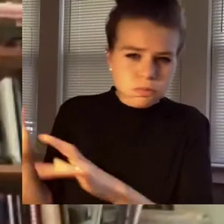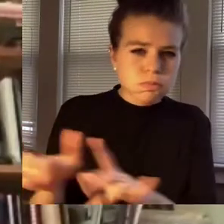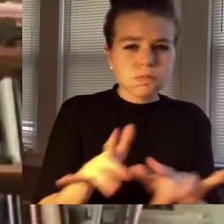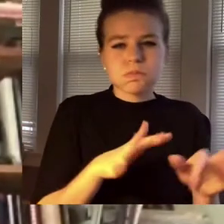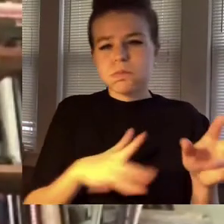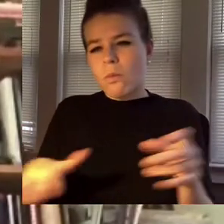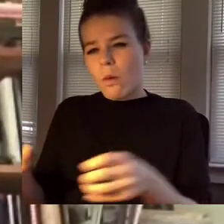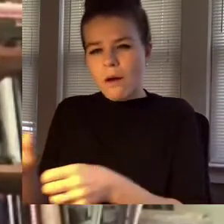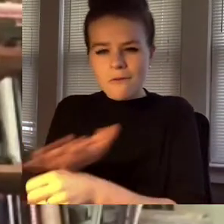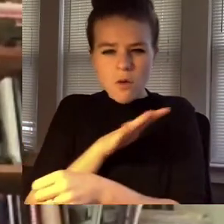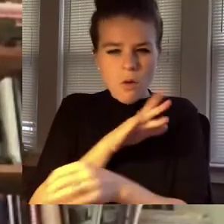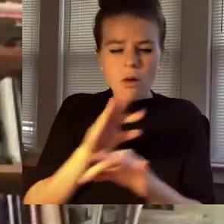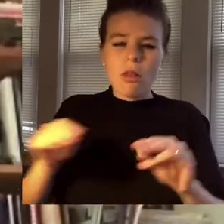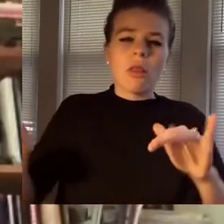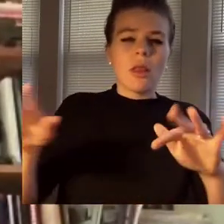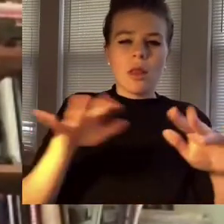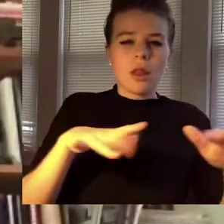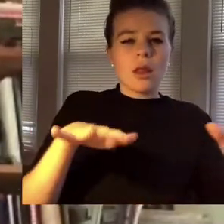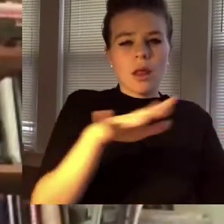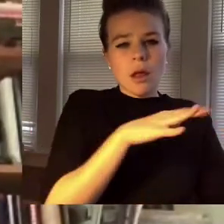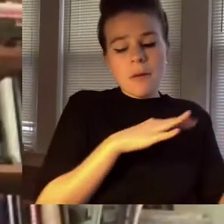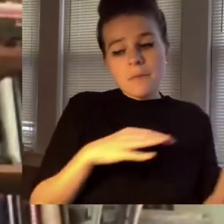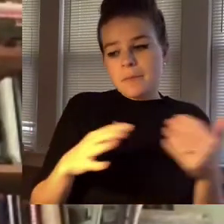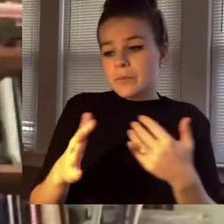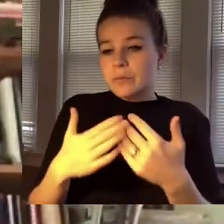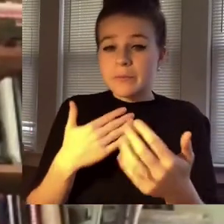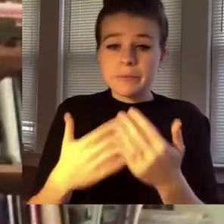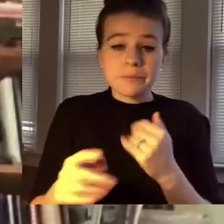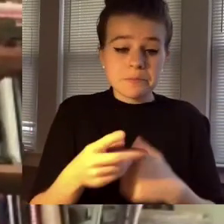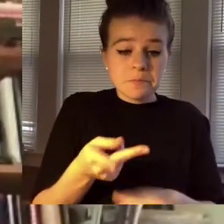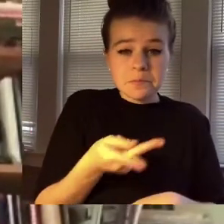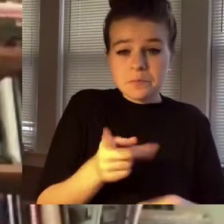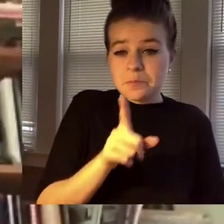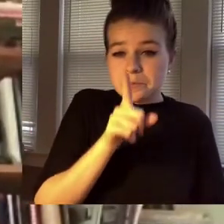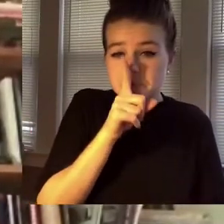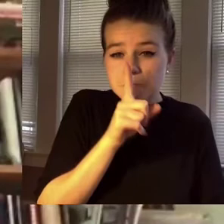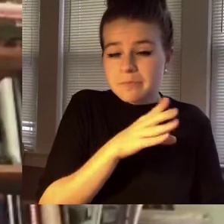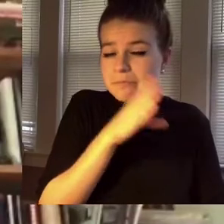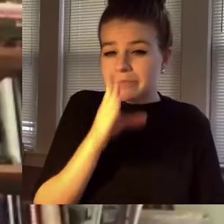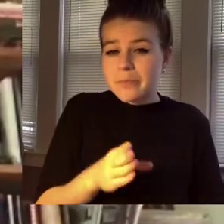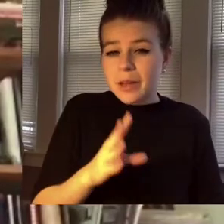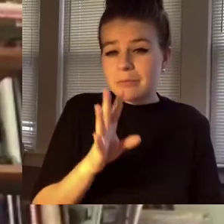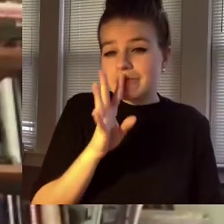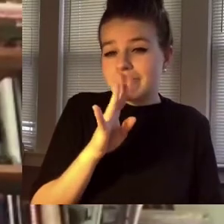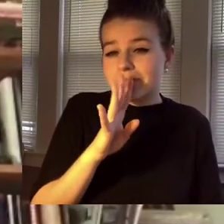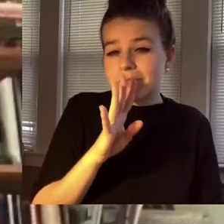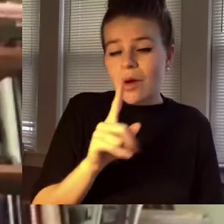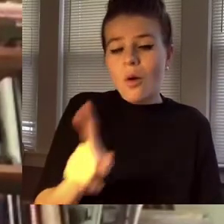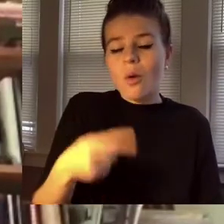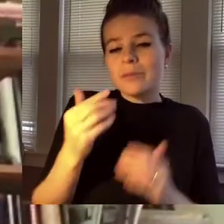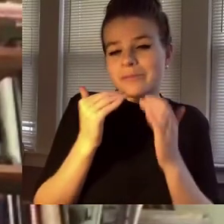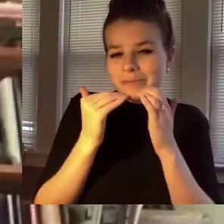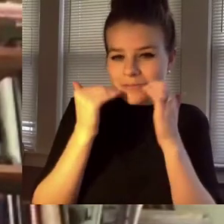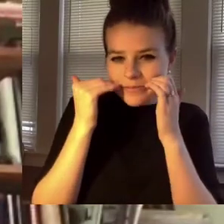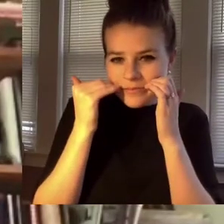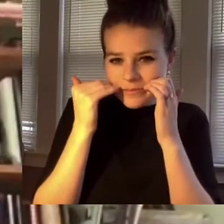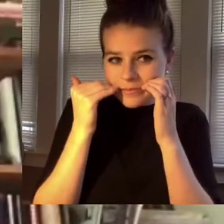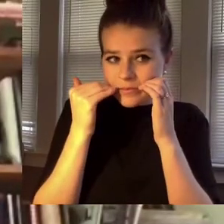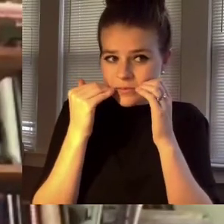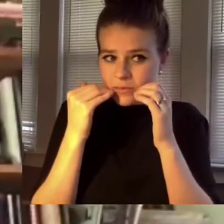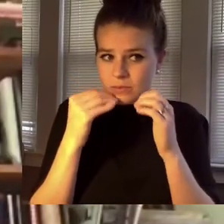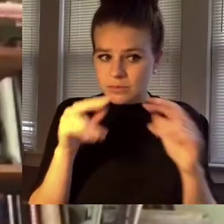air, though they never speak, so all they offer are smiles. Who knows what the other